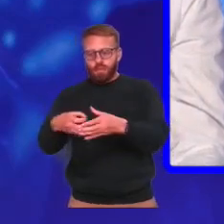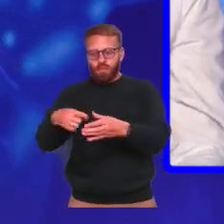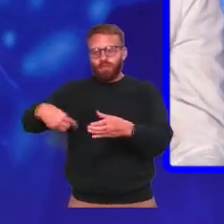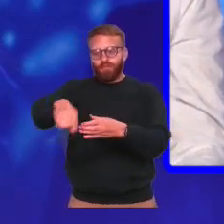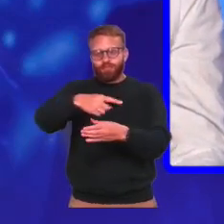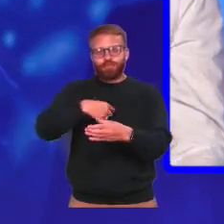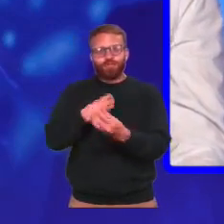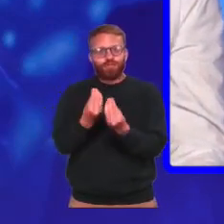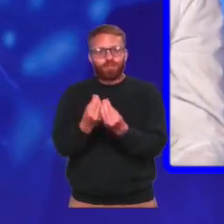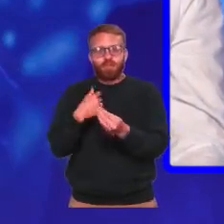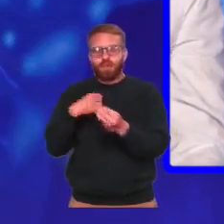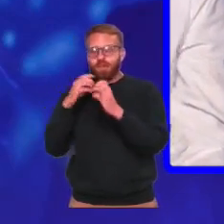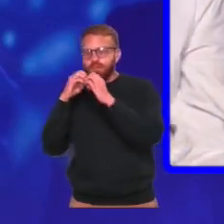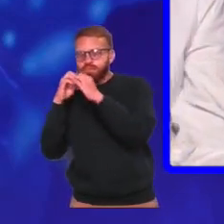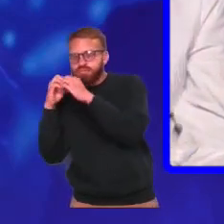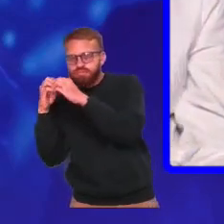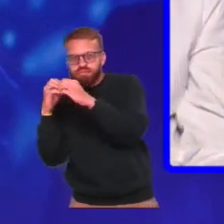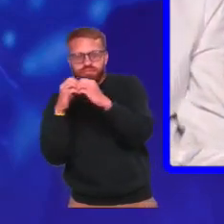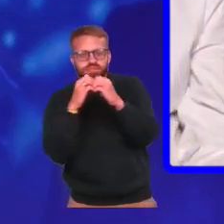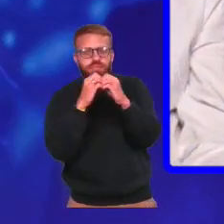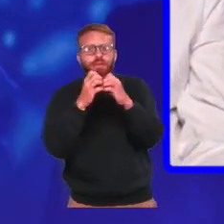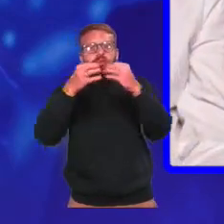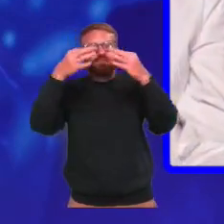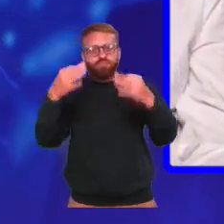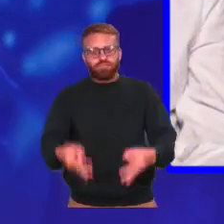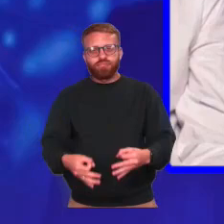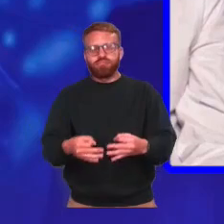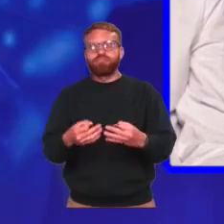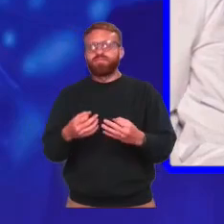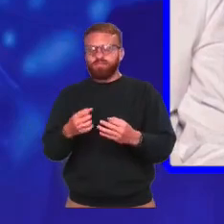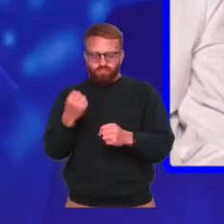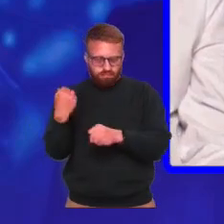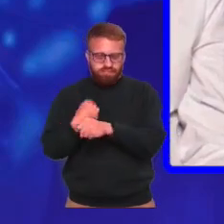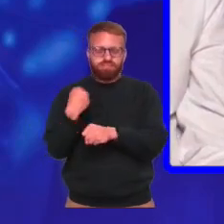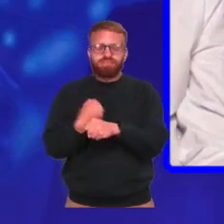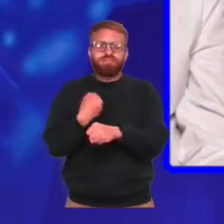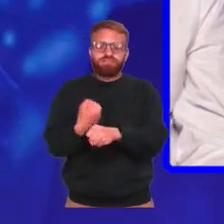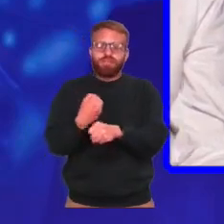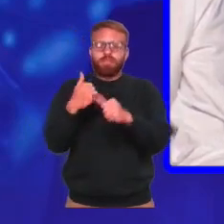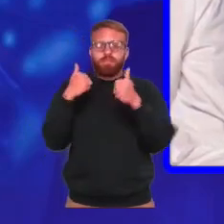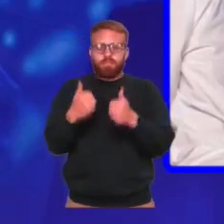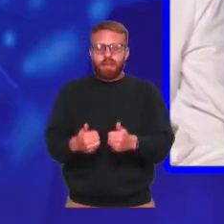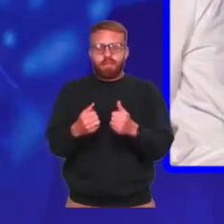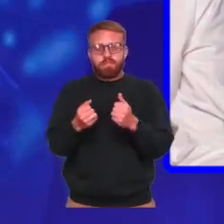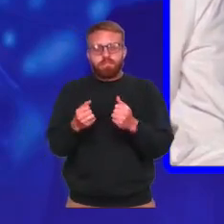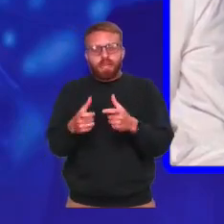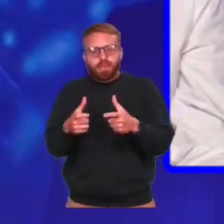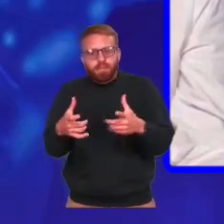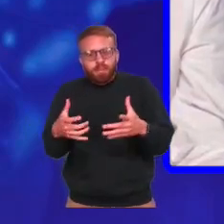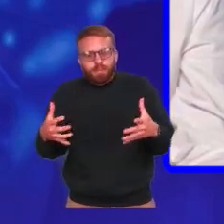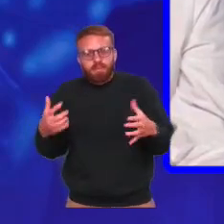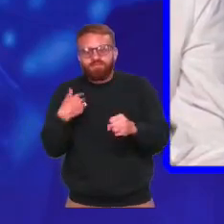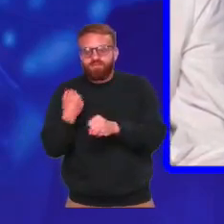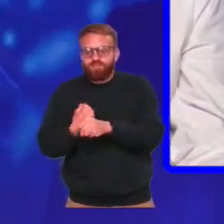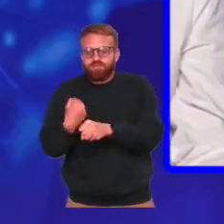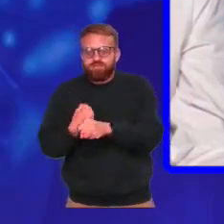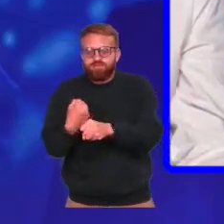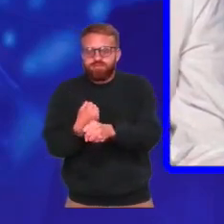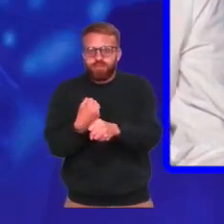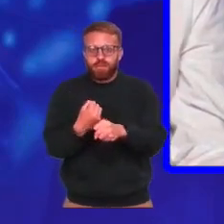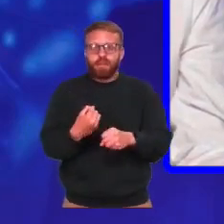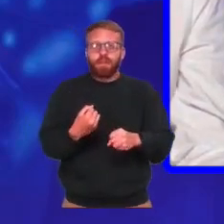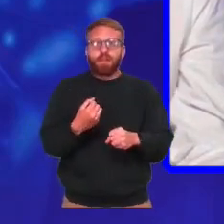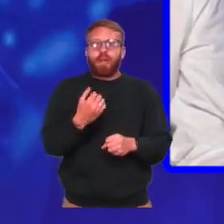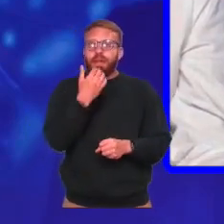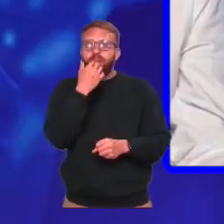it and make it 3 to 5 times larger by finding somebody who has a relevant amount of experience and has all the